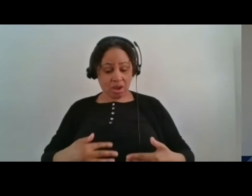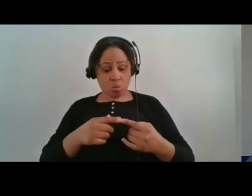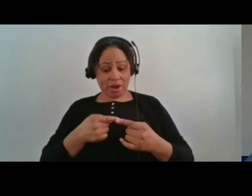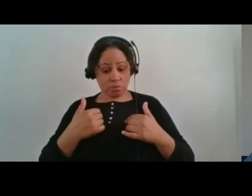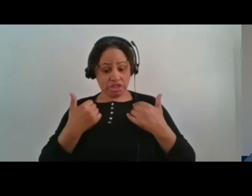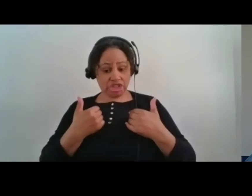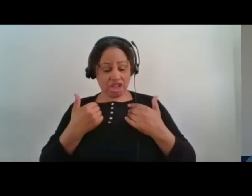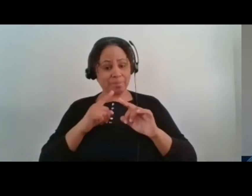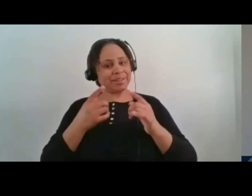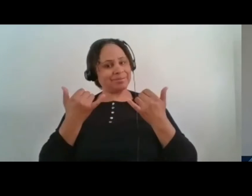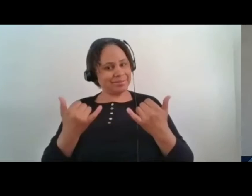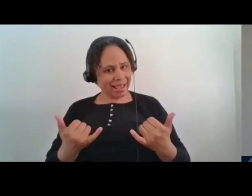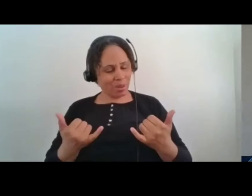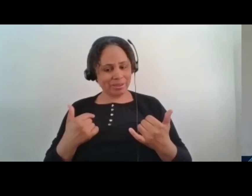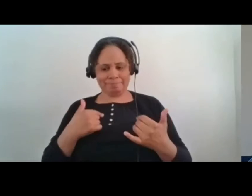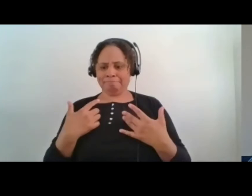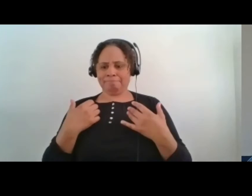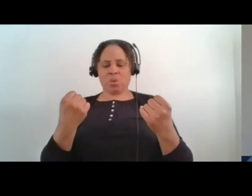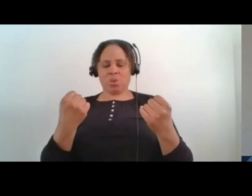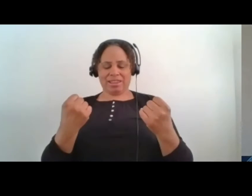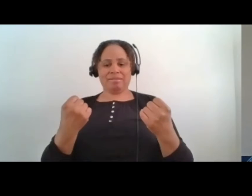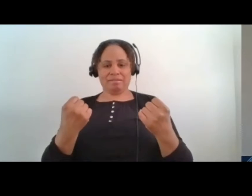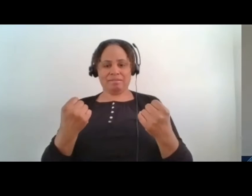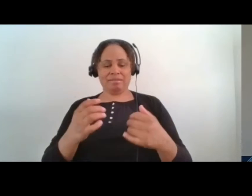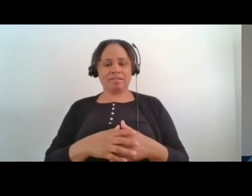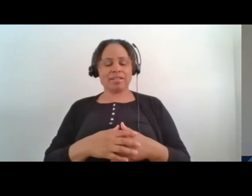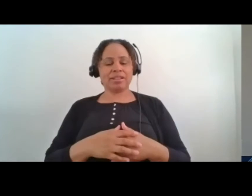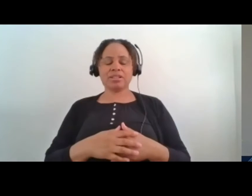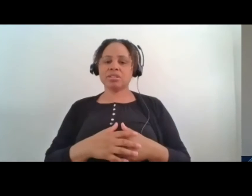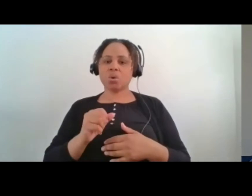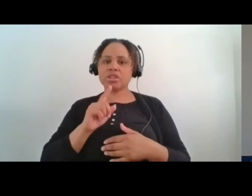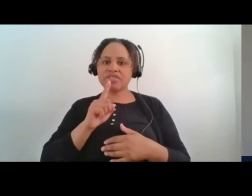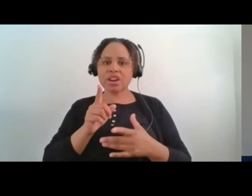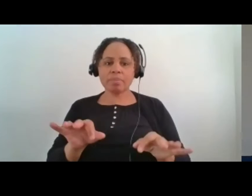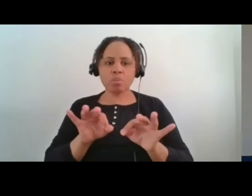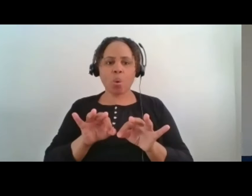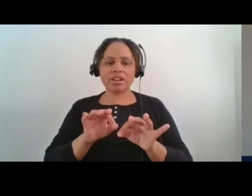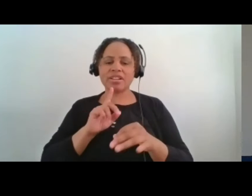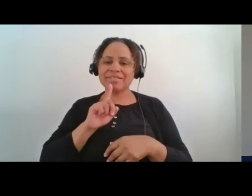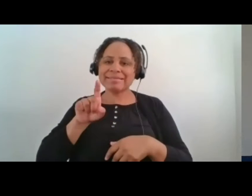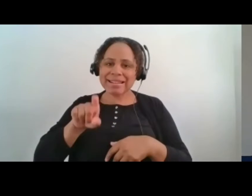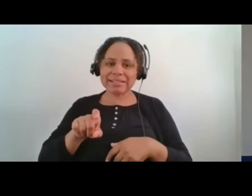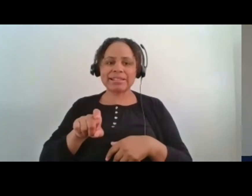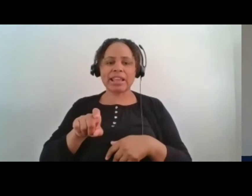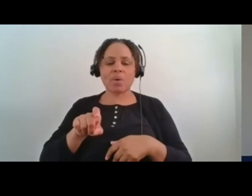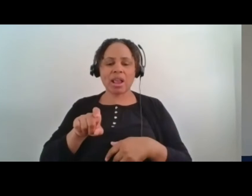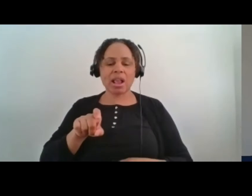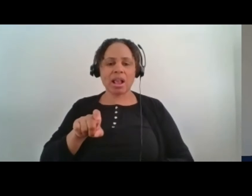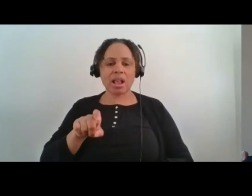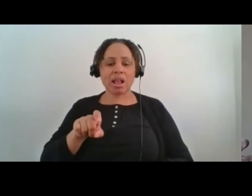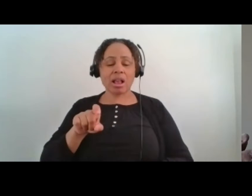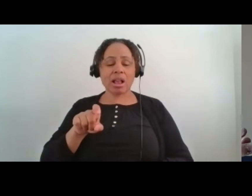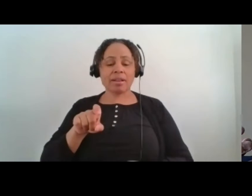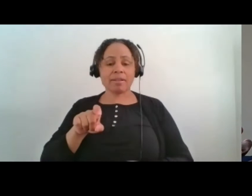investing in your health is extremely important. It's extremely necessary because, on one